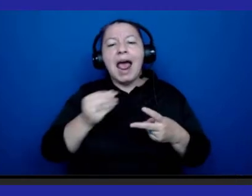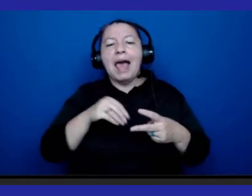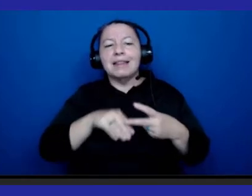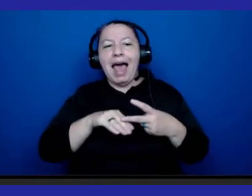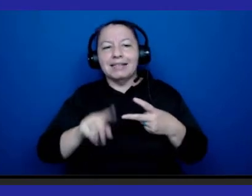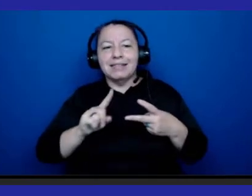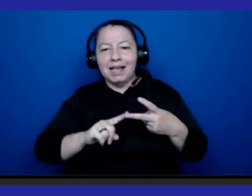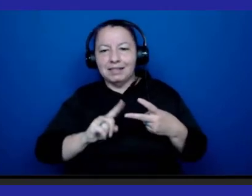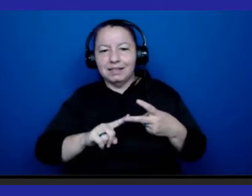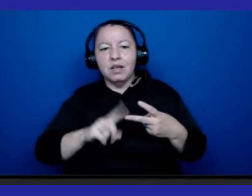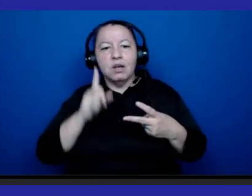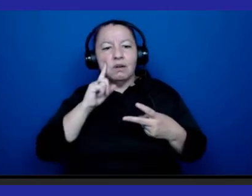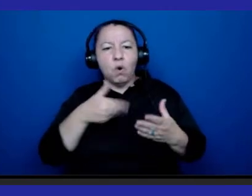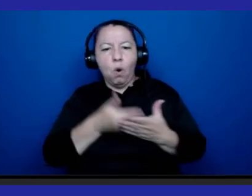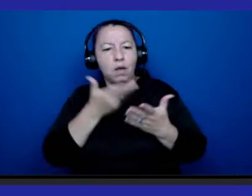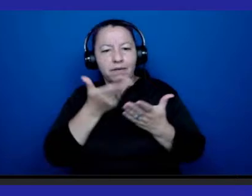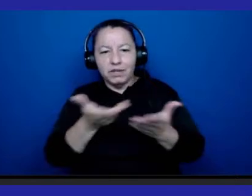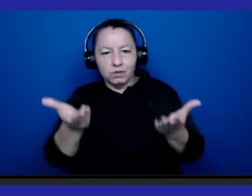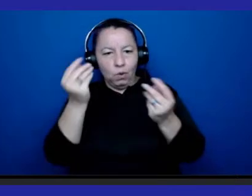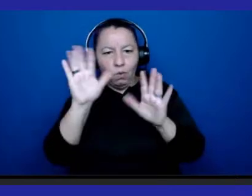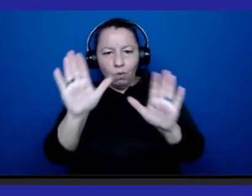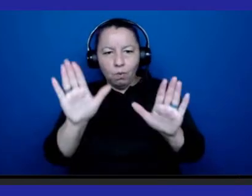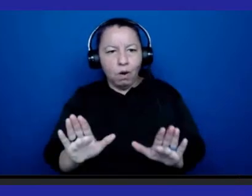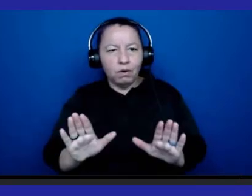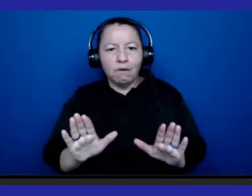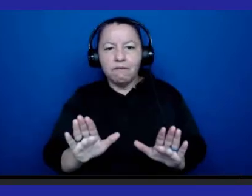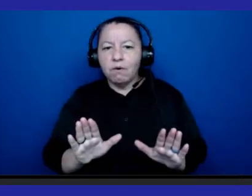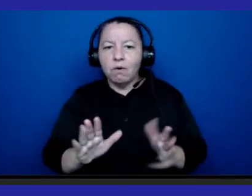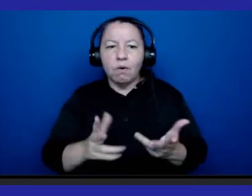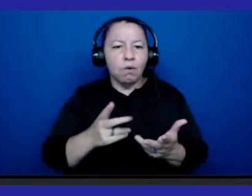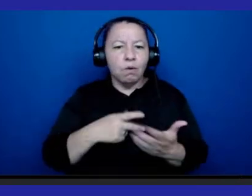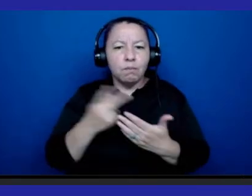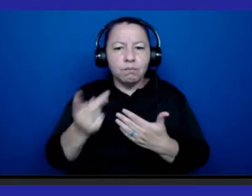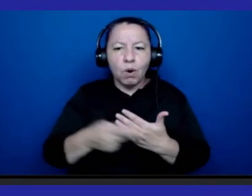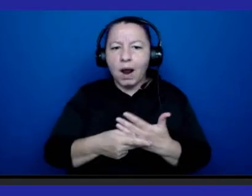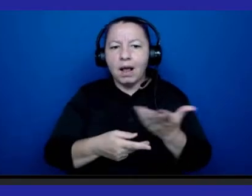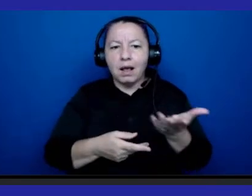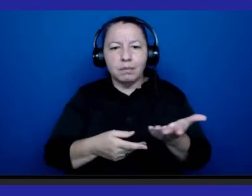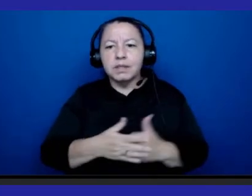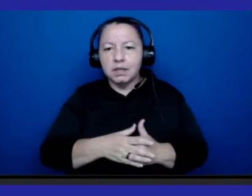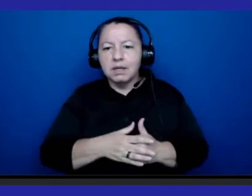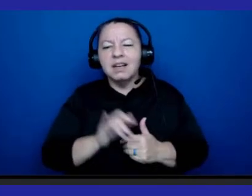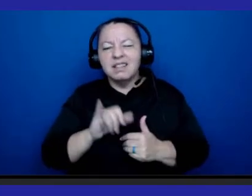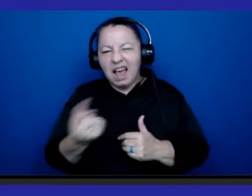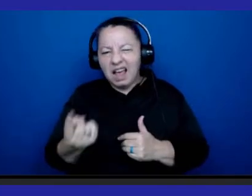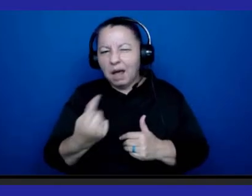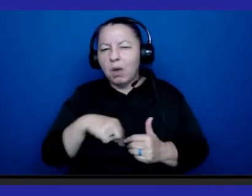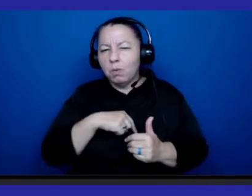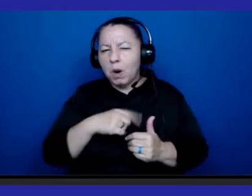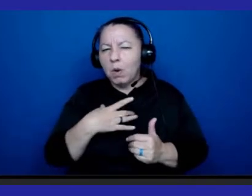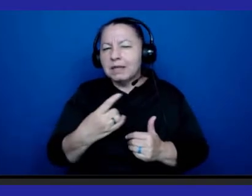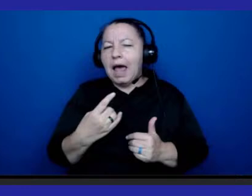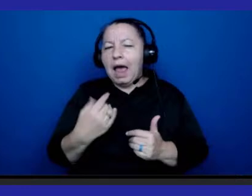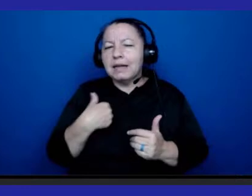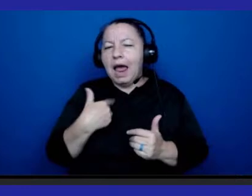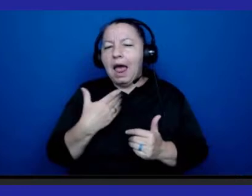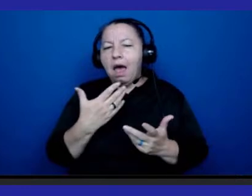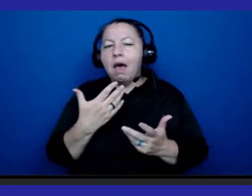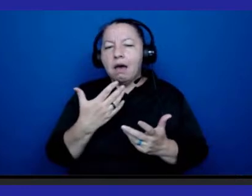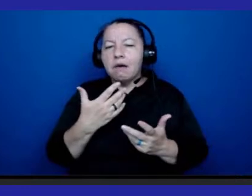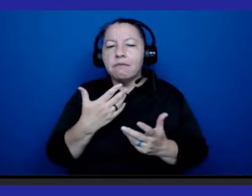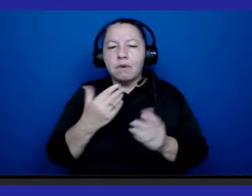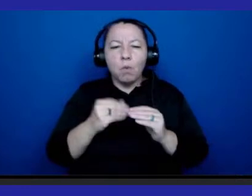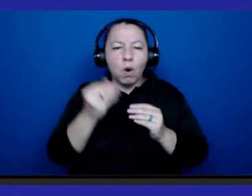all these wonderful initiatives and programs, I think that's something that we would like to be informed on the utilization. Got